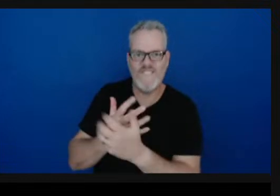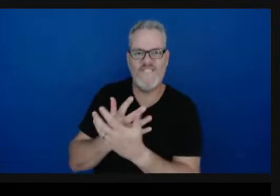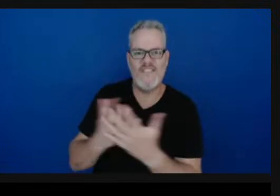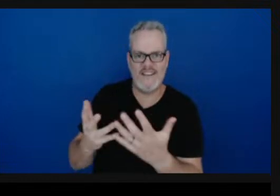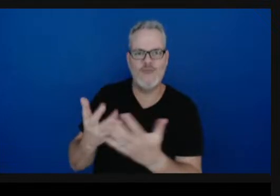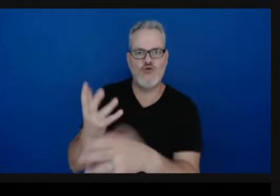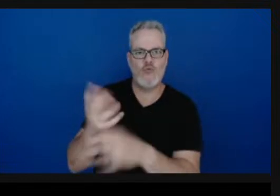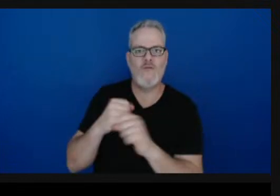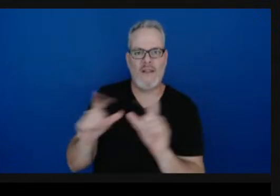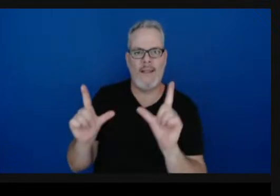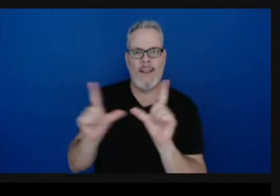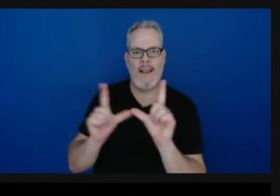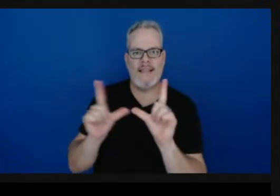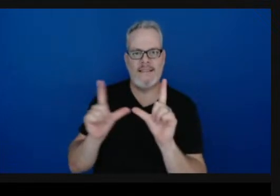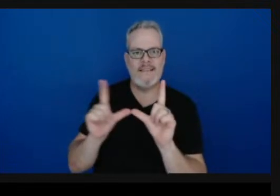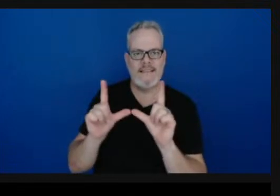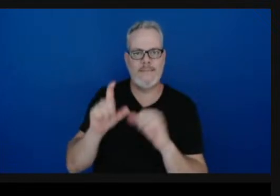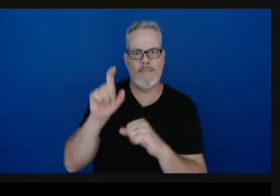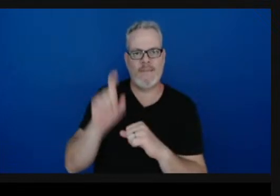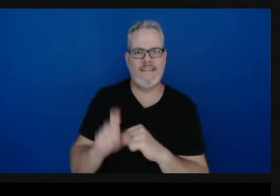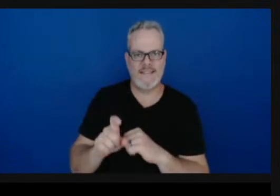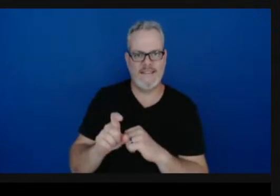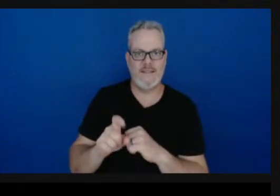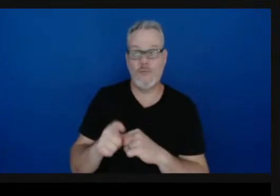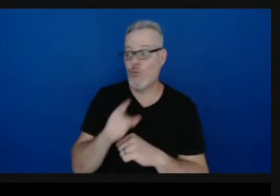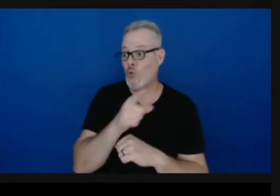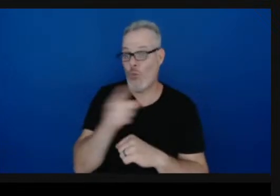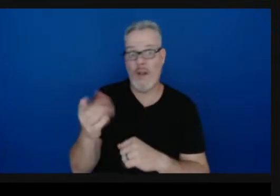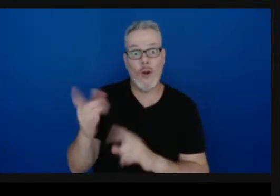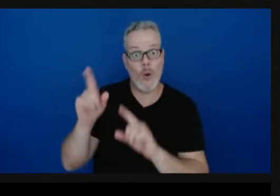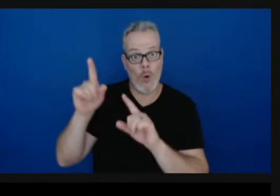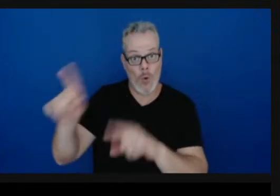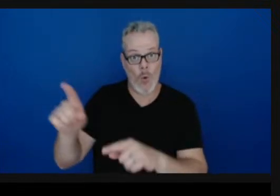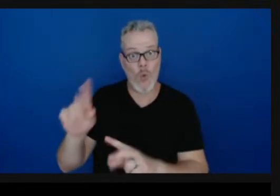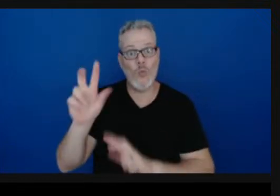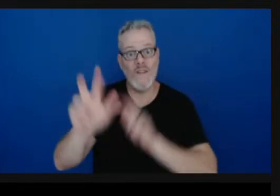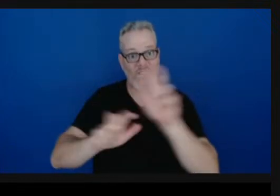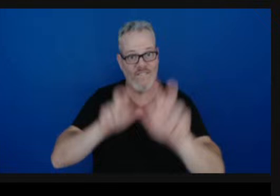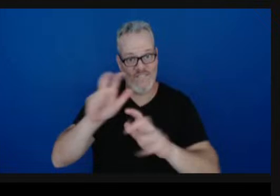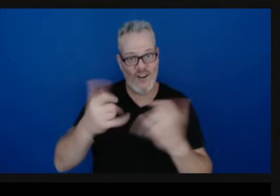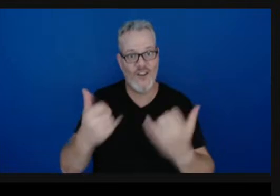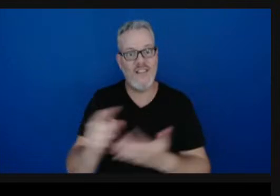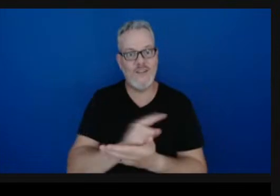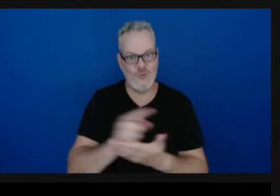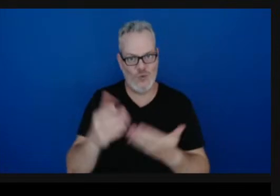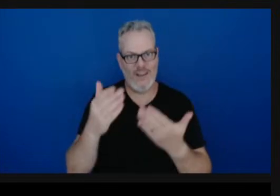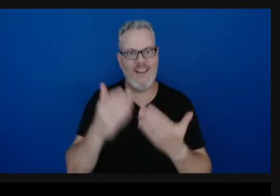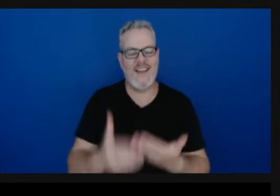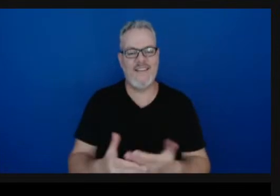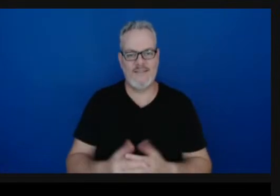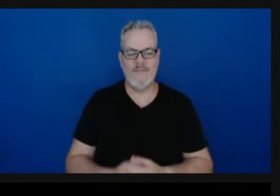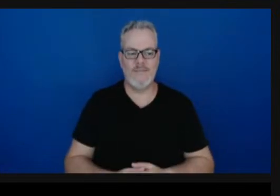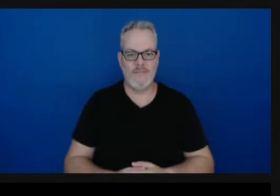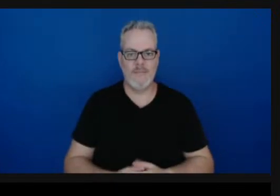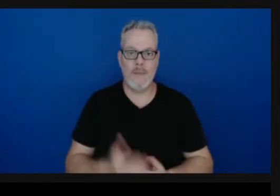and all of that. Right. So they're going to be at the fair this weekend also, as they worked on the last one, I believe. Yeah. Maybe it'll be this weekend. They were the last